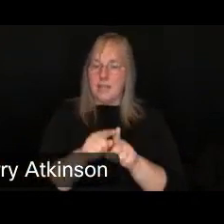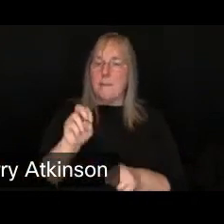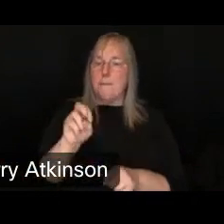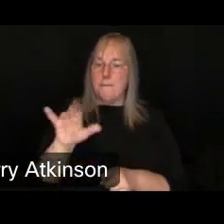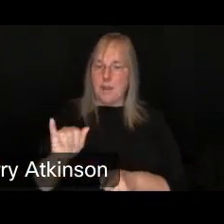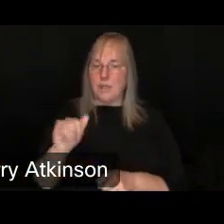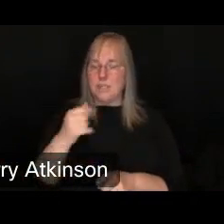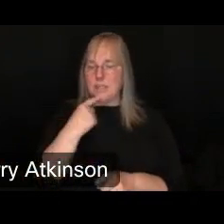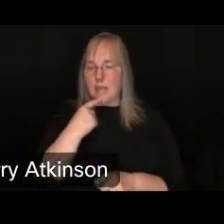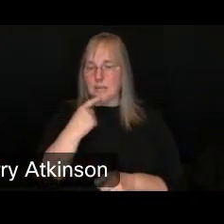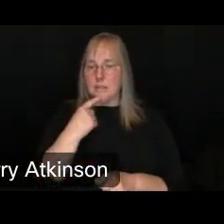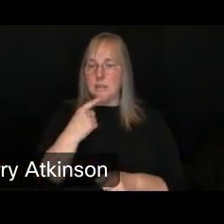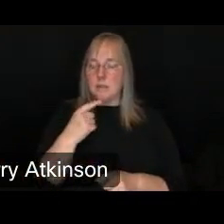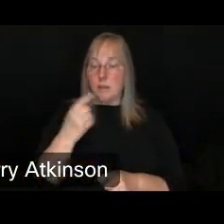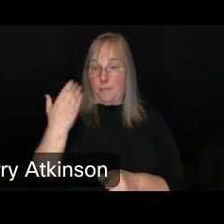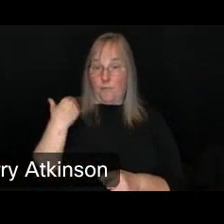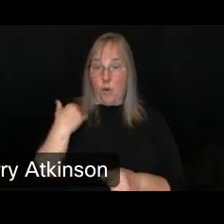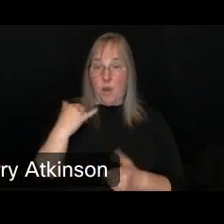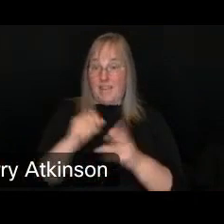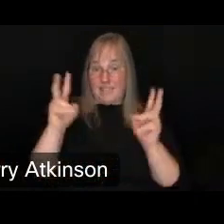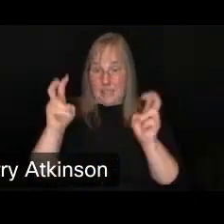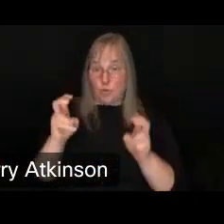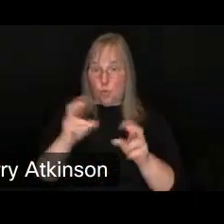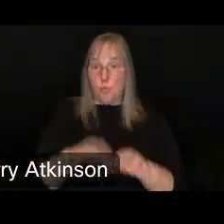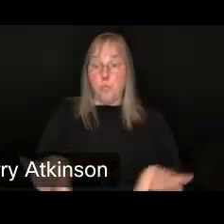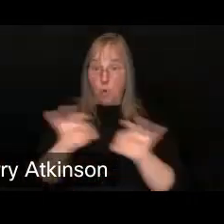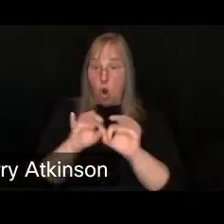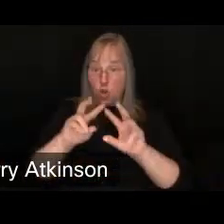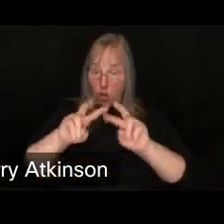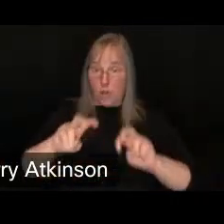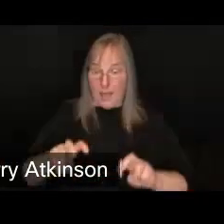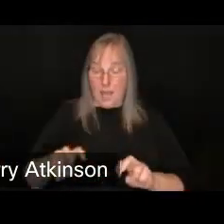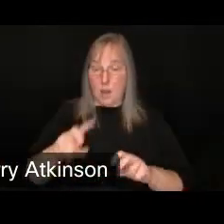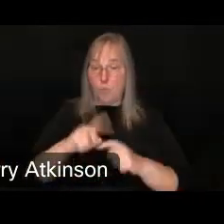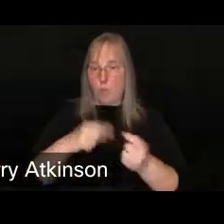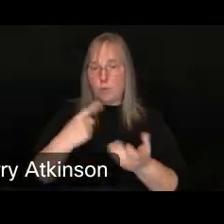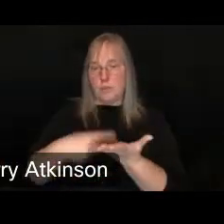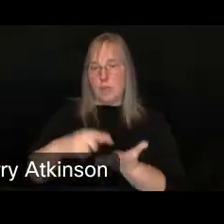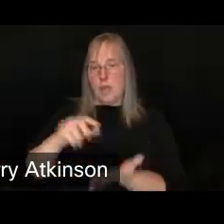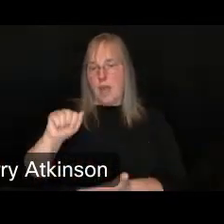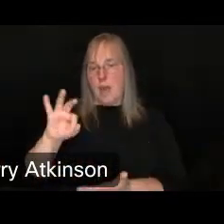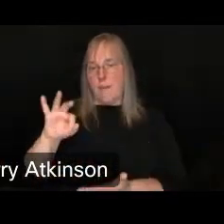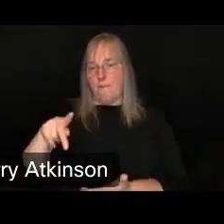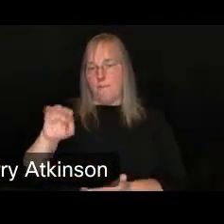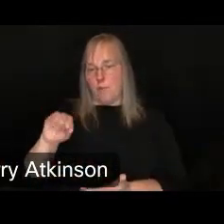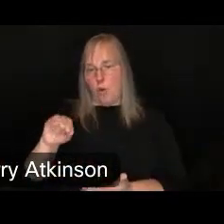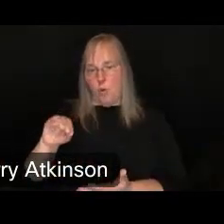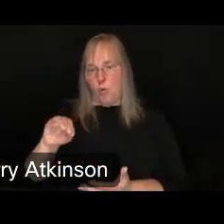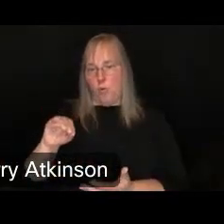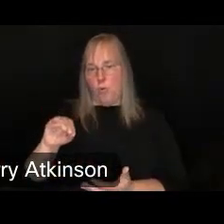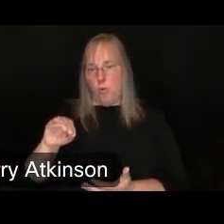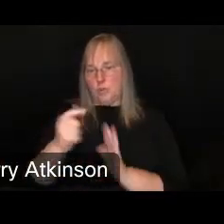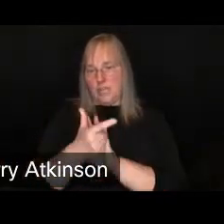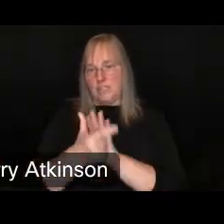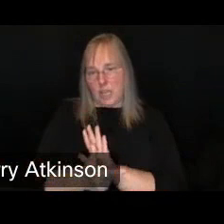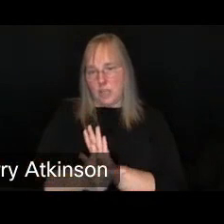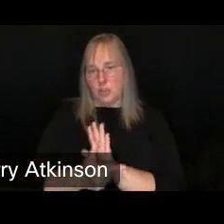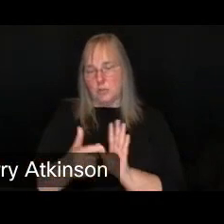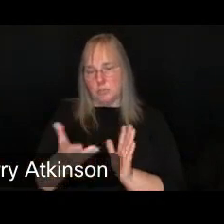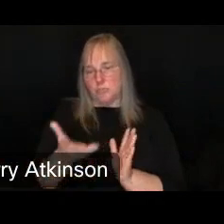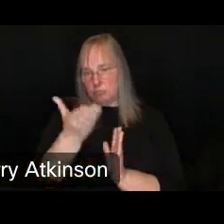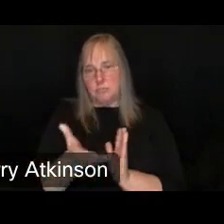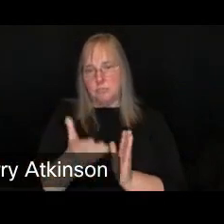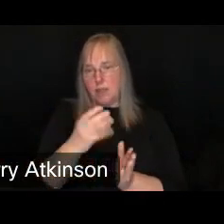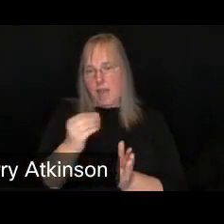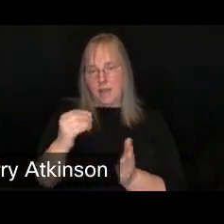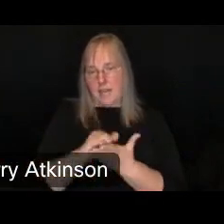issue worth taking a look at when we talk about AFO legislation, and there's opportunity to take a look into this. But the other